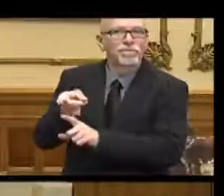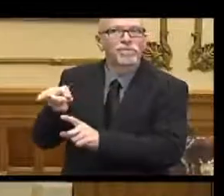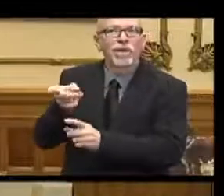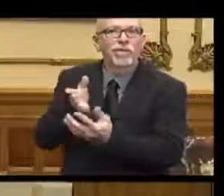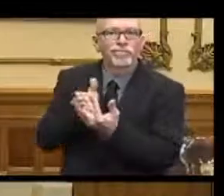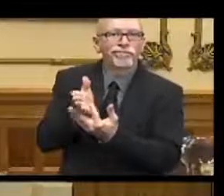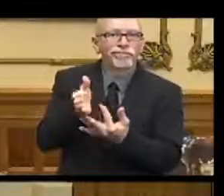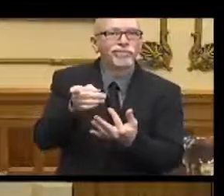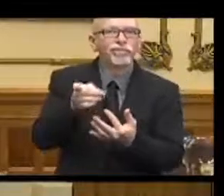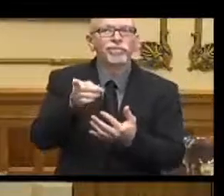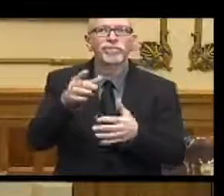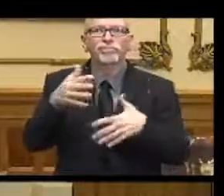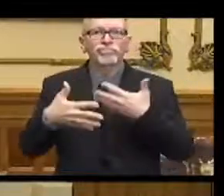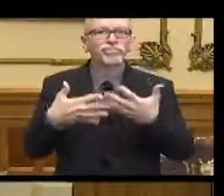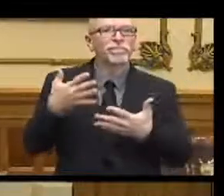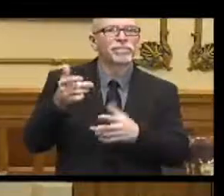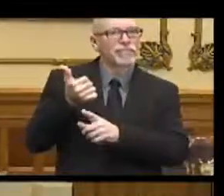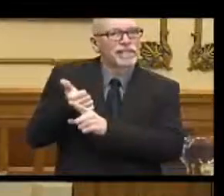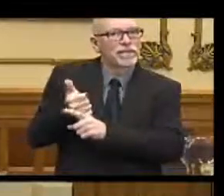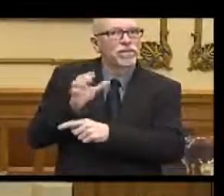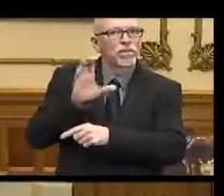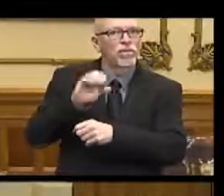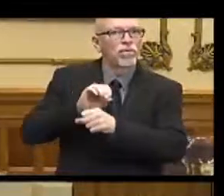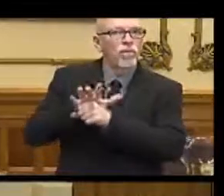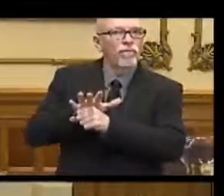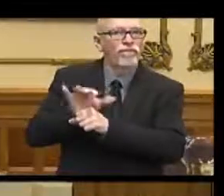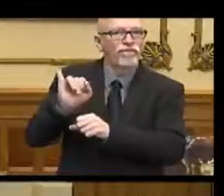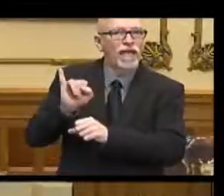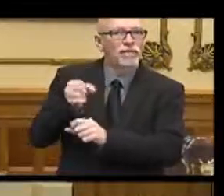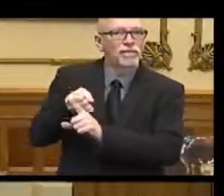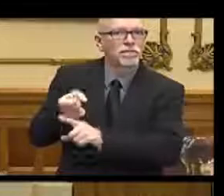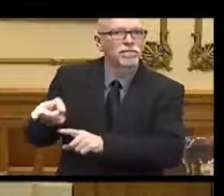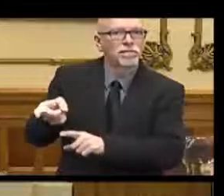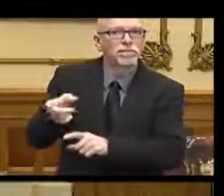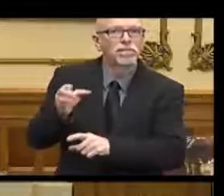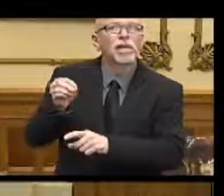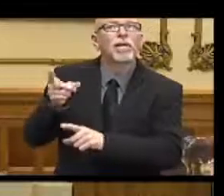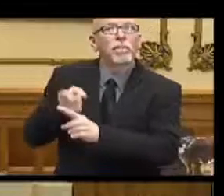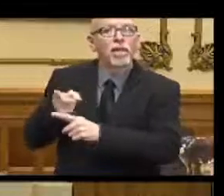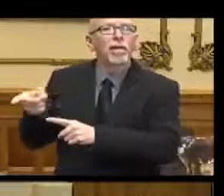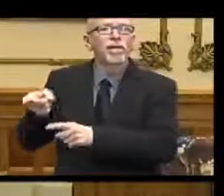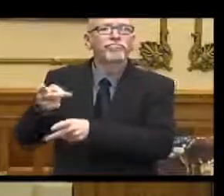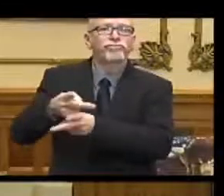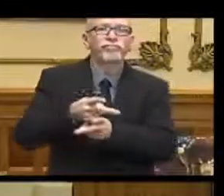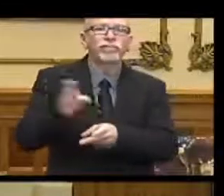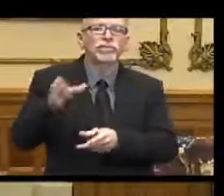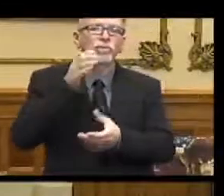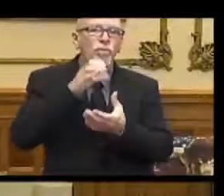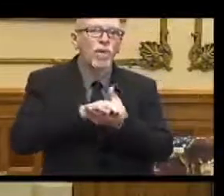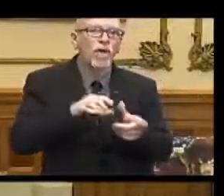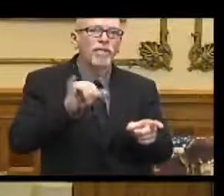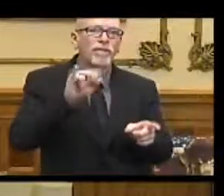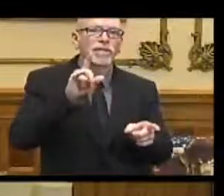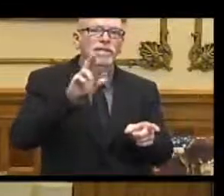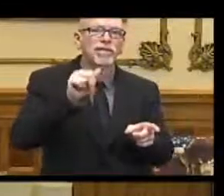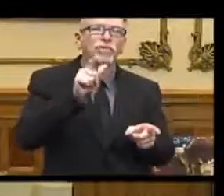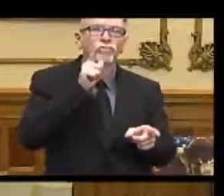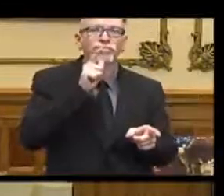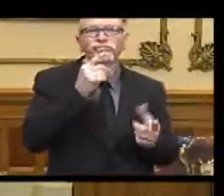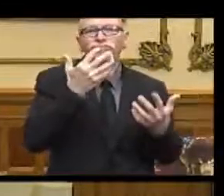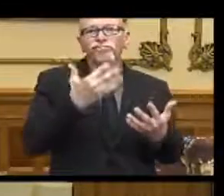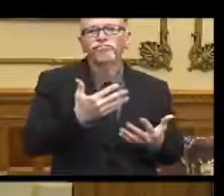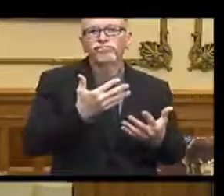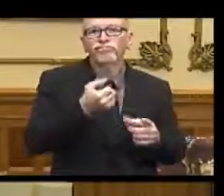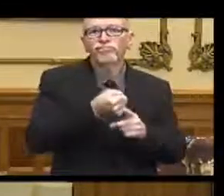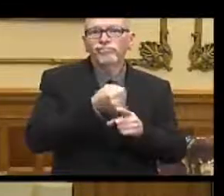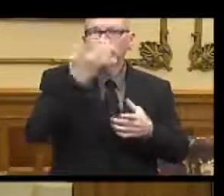navigated the waters of being COVID-19 infected and then being a caretaker for his wife, Indira, who unfortunately got